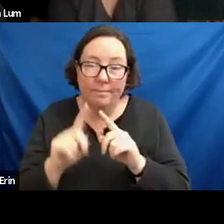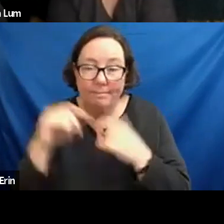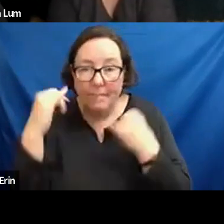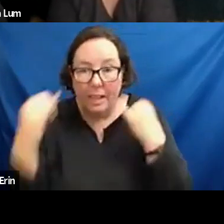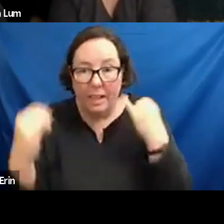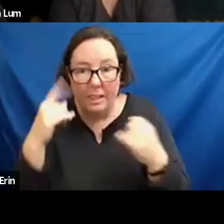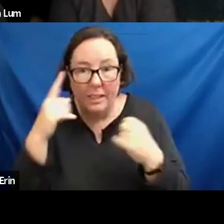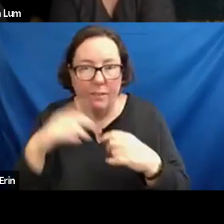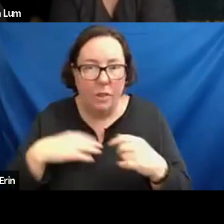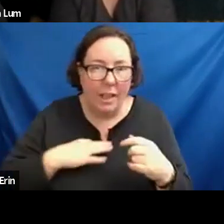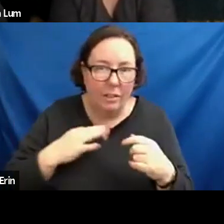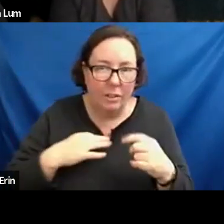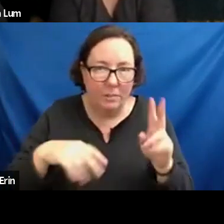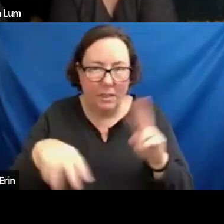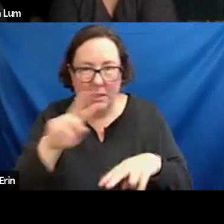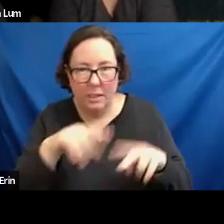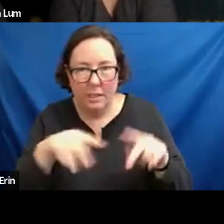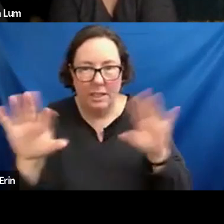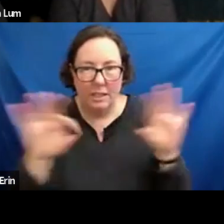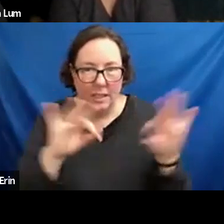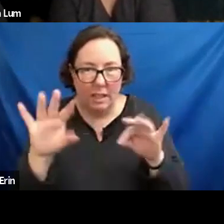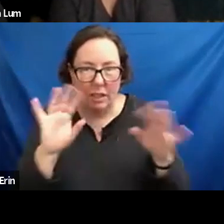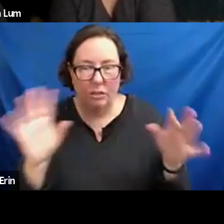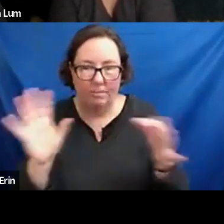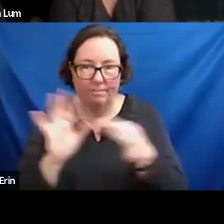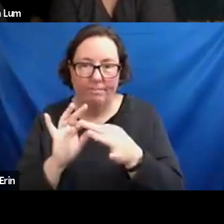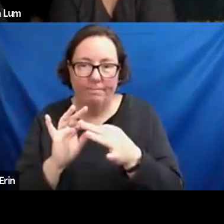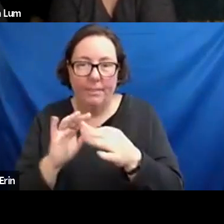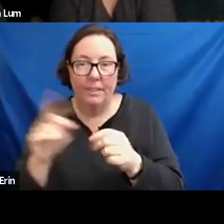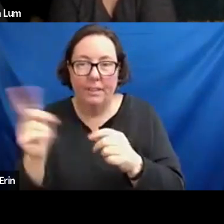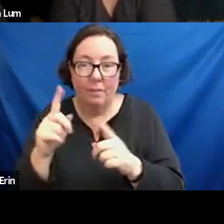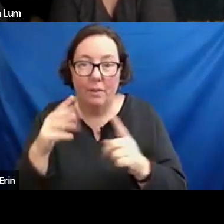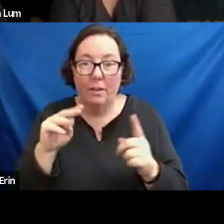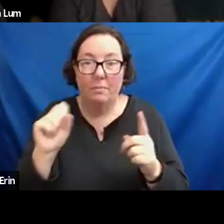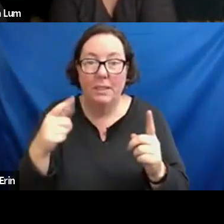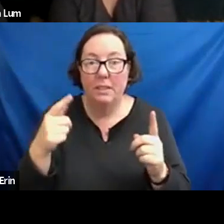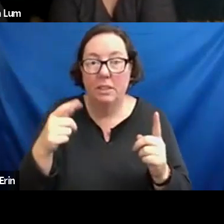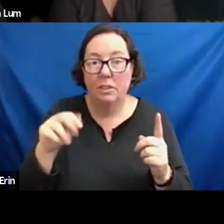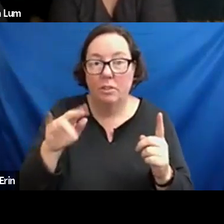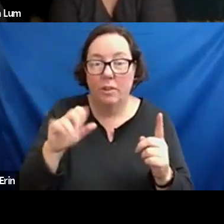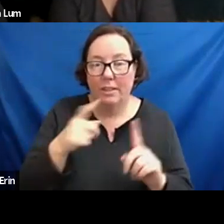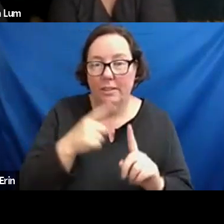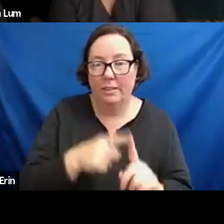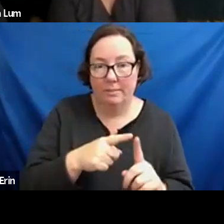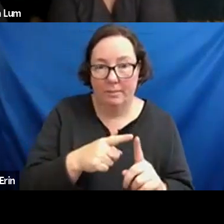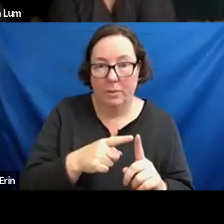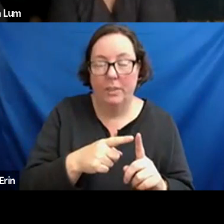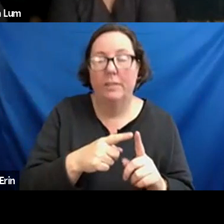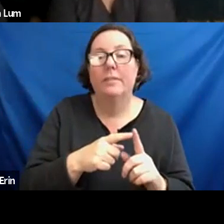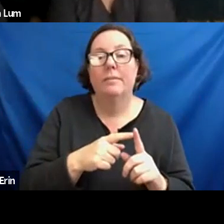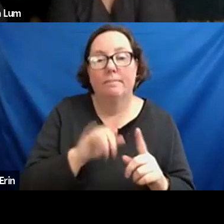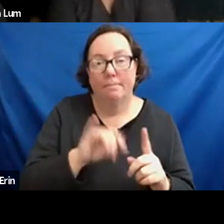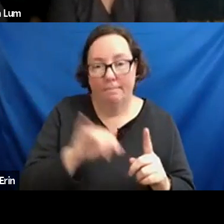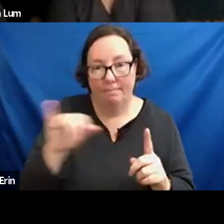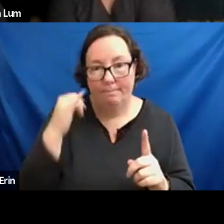for eligibility or selection, and it piggybacks right from where Ms. Grassa's point left off. I'm